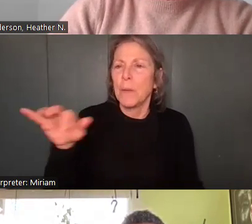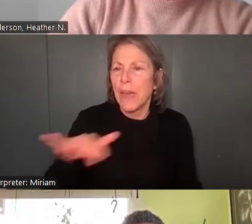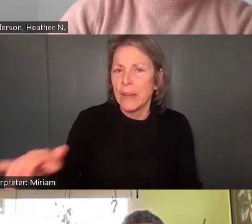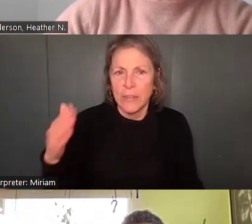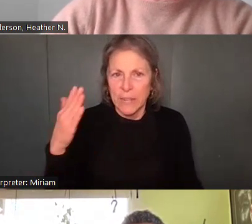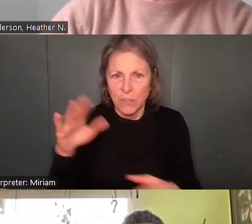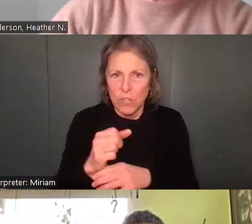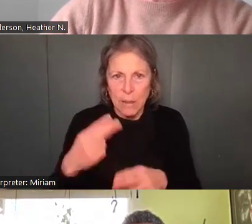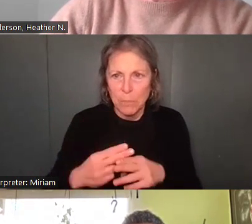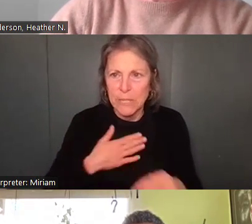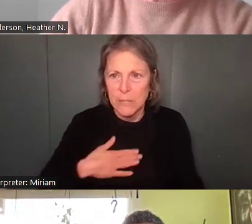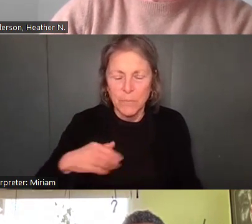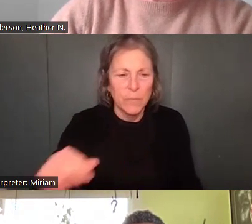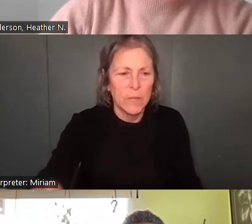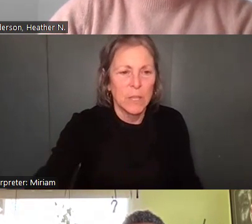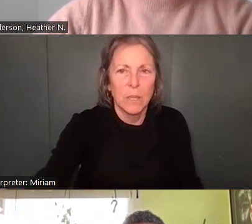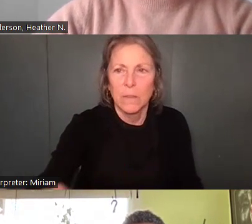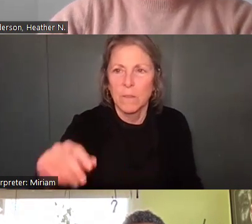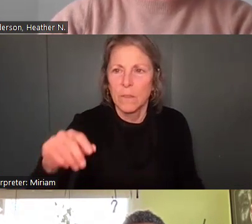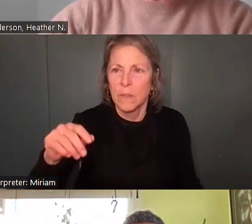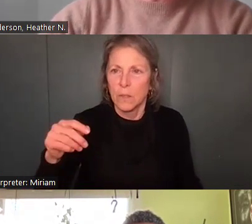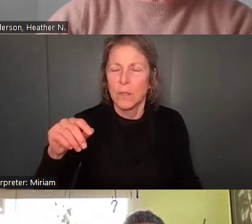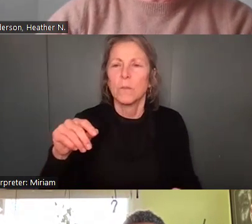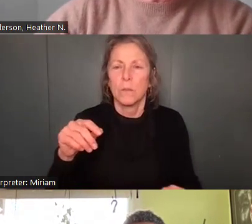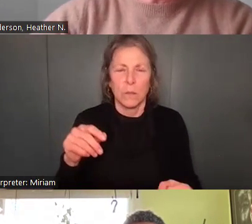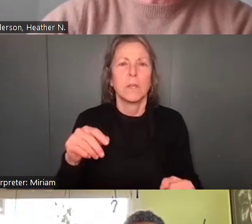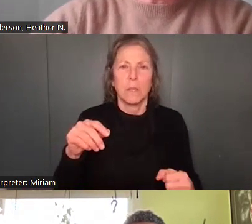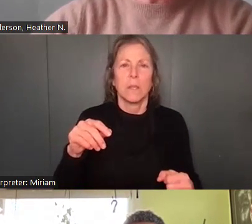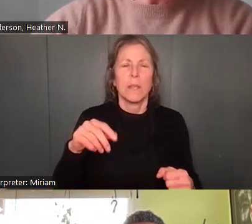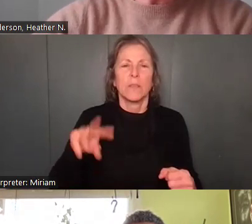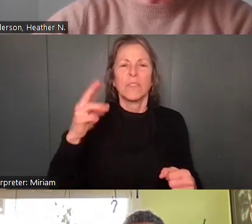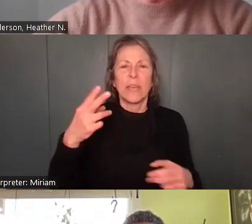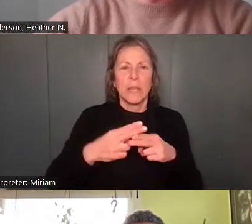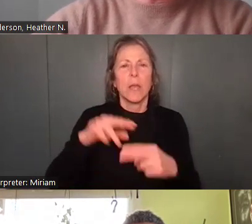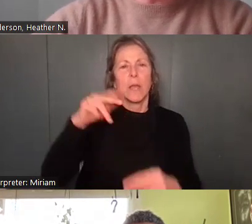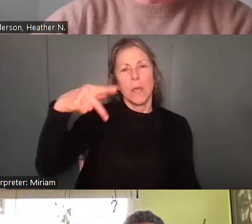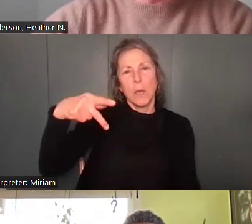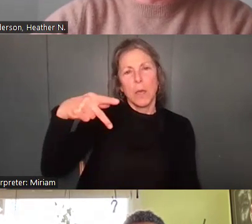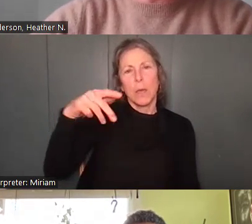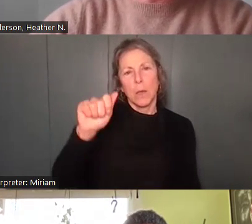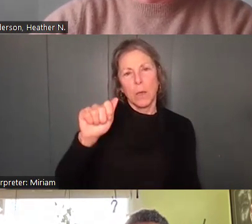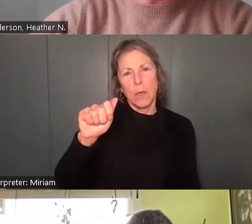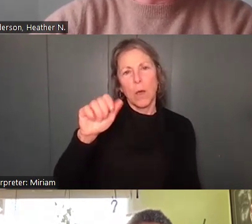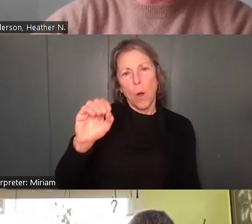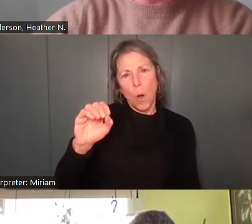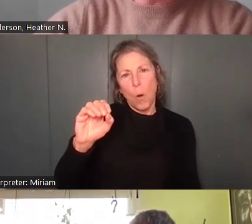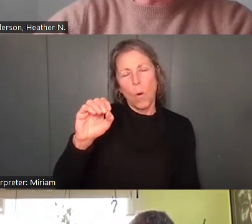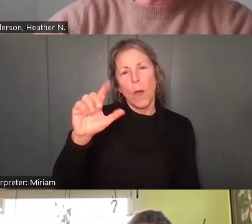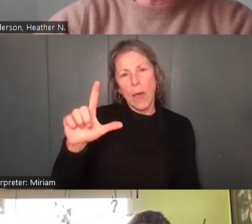Can you spell that? I didn't catch the name, please. Yes, absolutely. It's Paola,